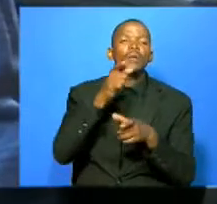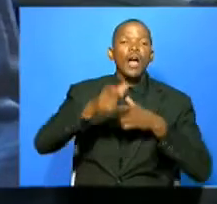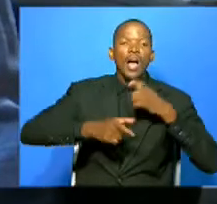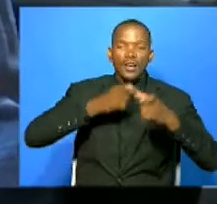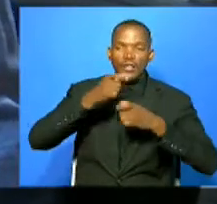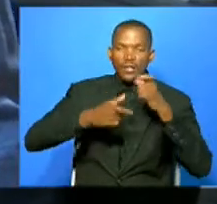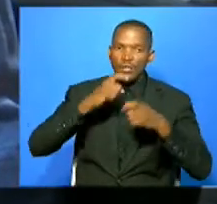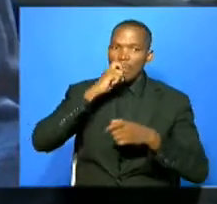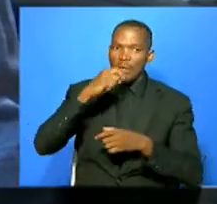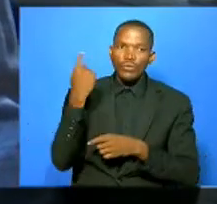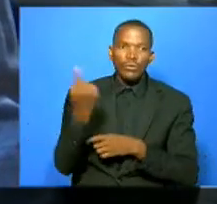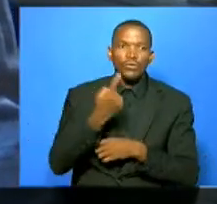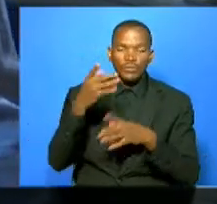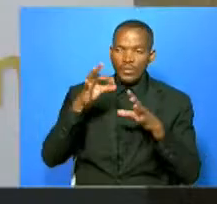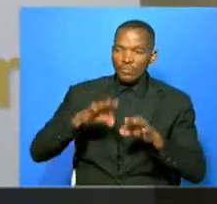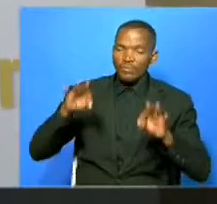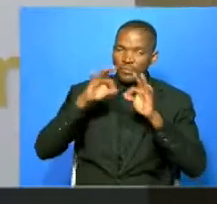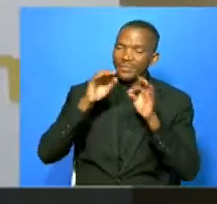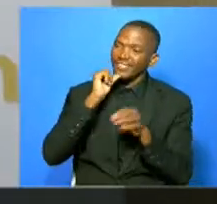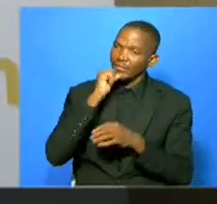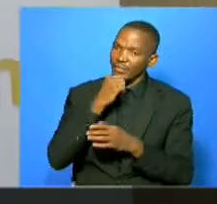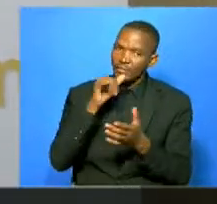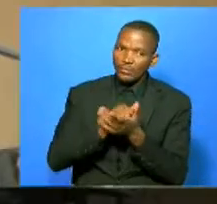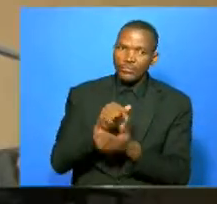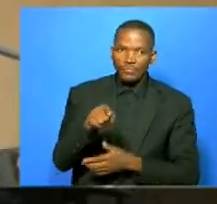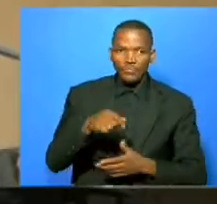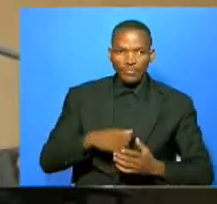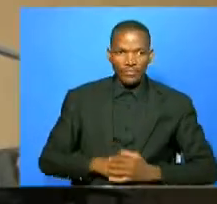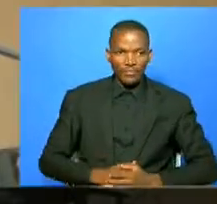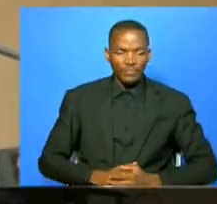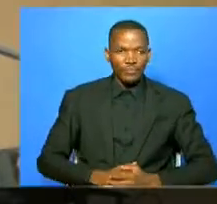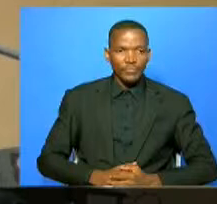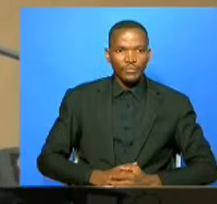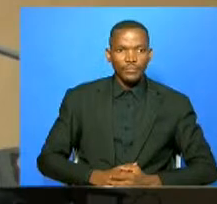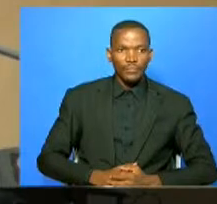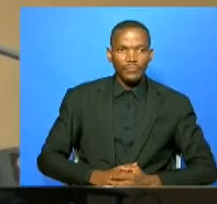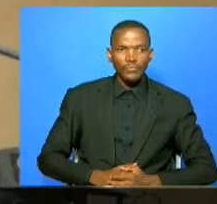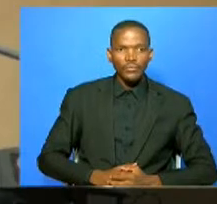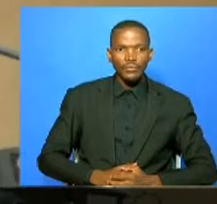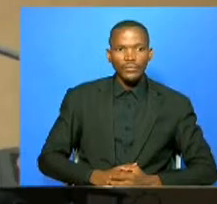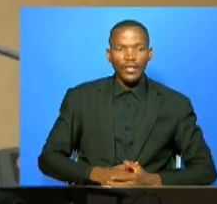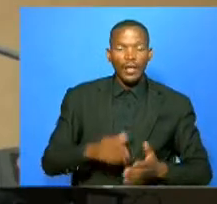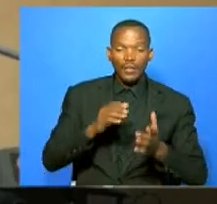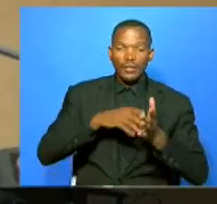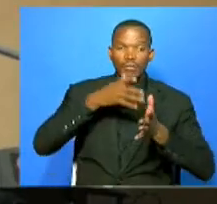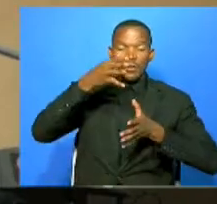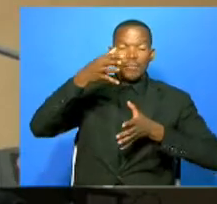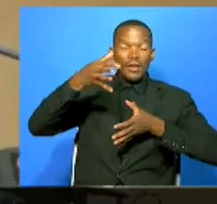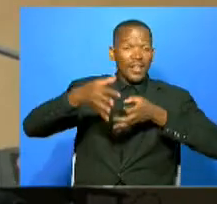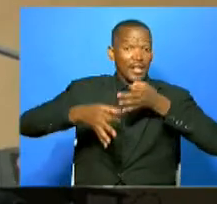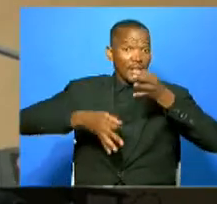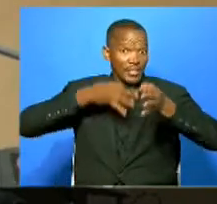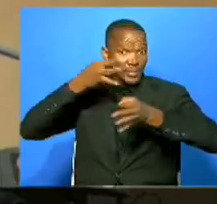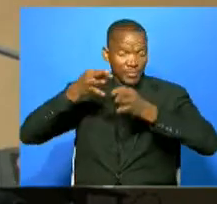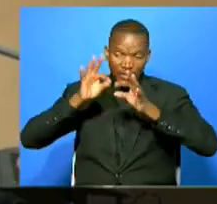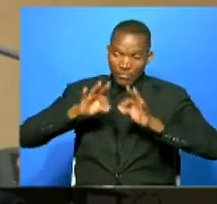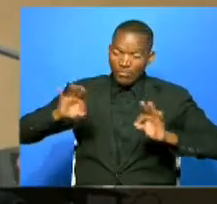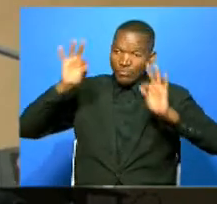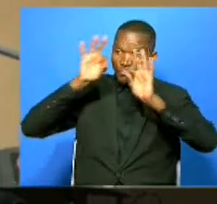e tshwanetse ya nna sengwe se se tsewang ka tlhoafalo. And by emphasizing the importance